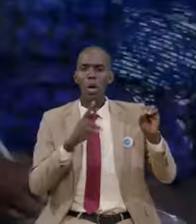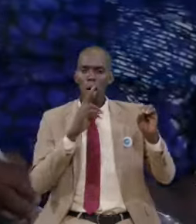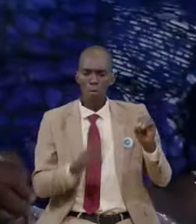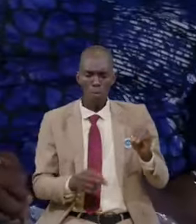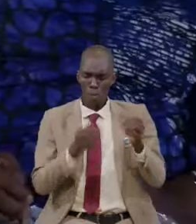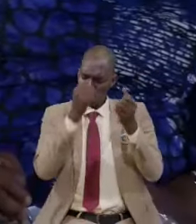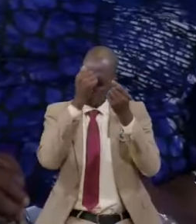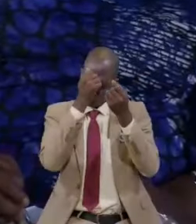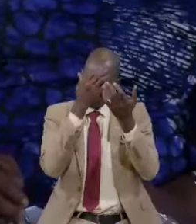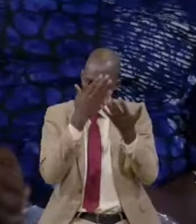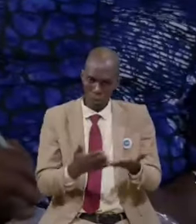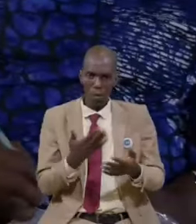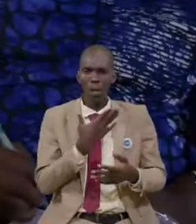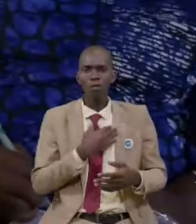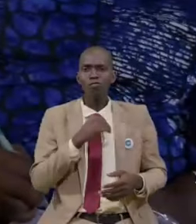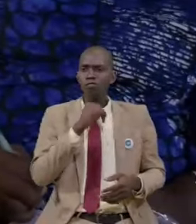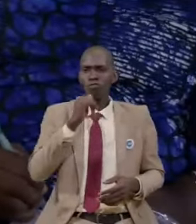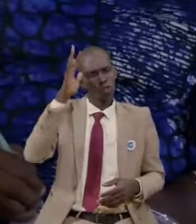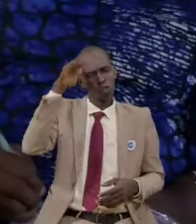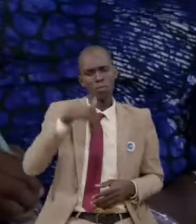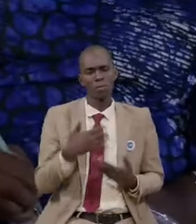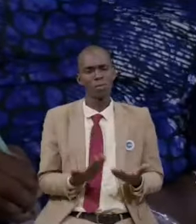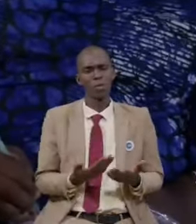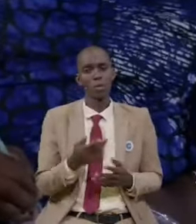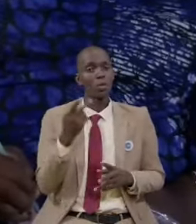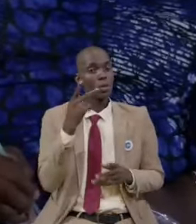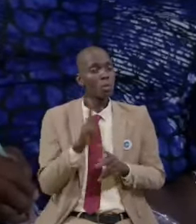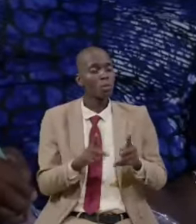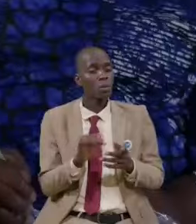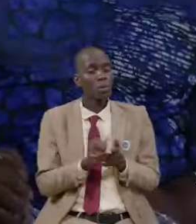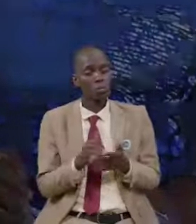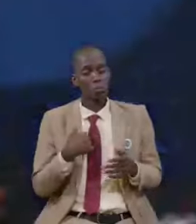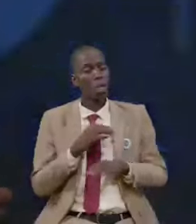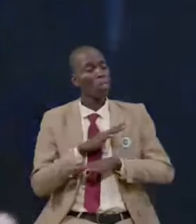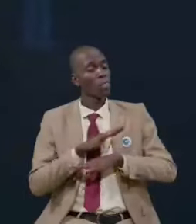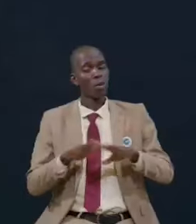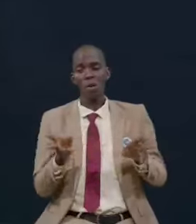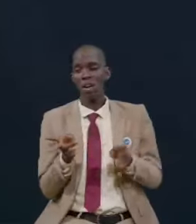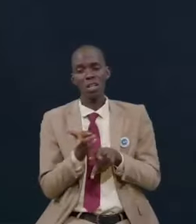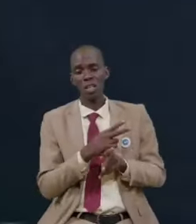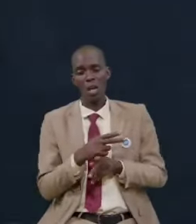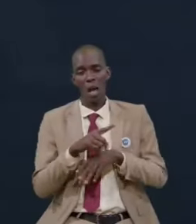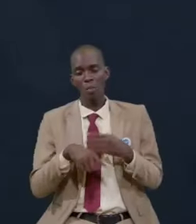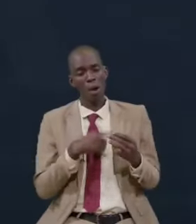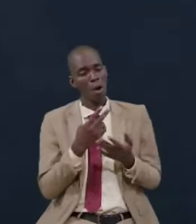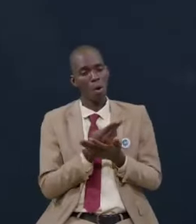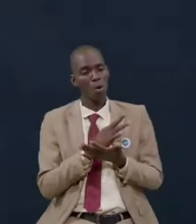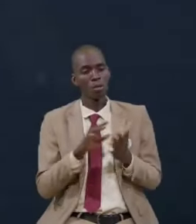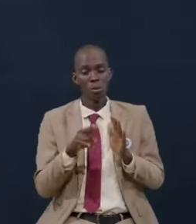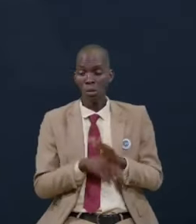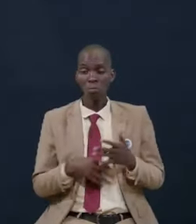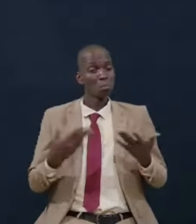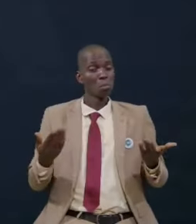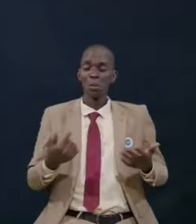obstinate. You see, the people who don't care for holiness, they say, okay, I'm doing that thing. And they